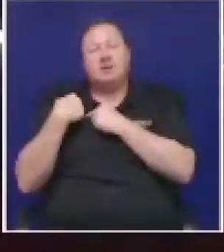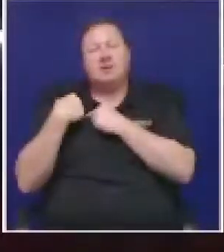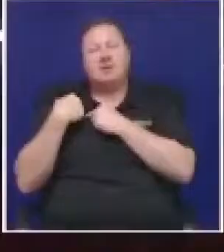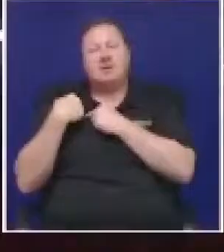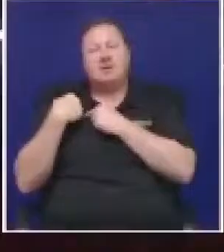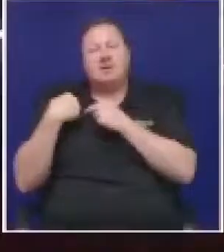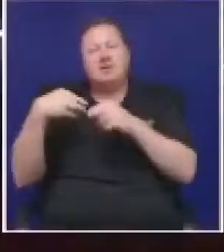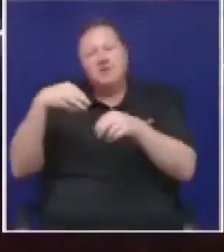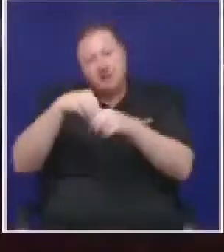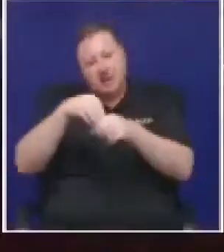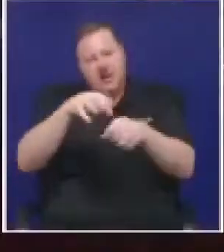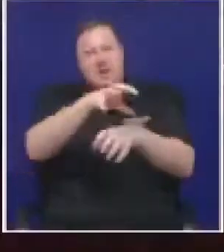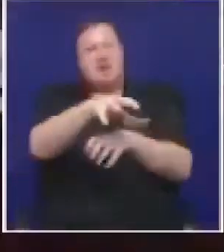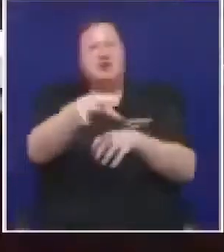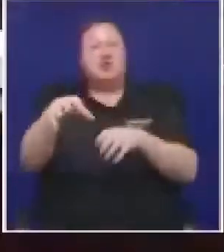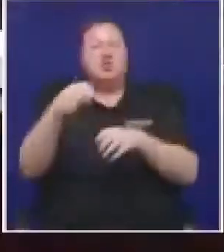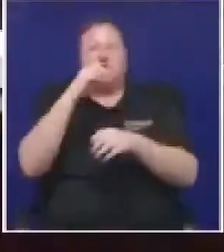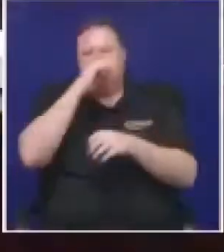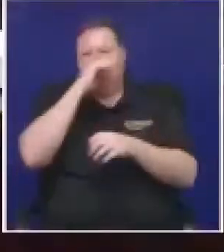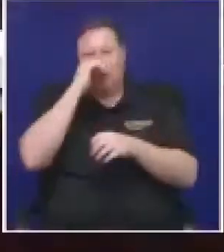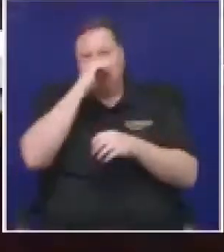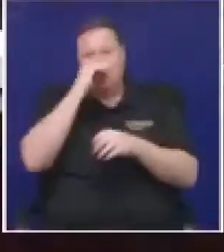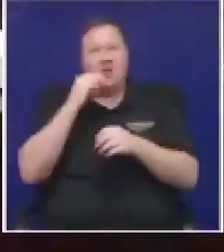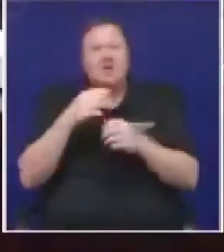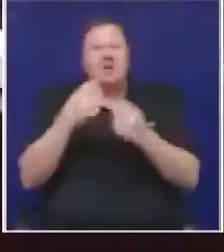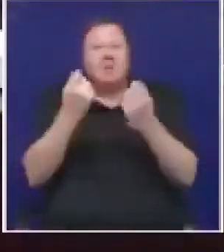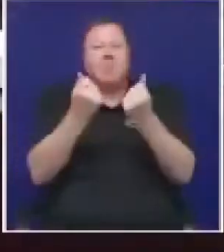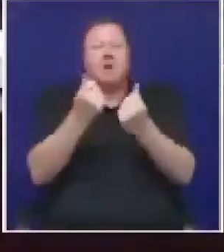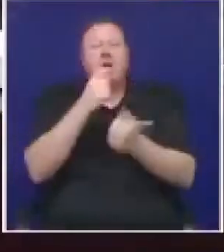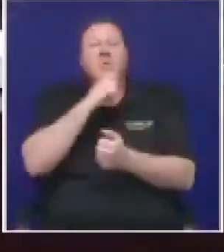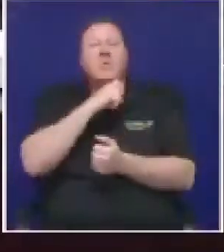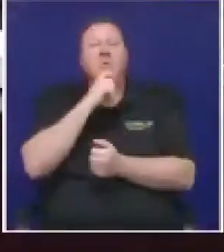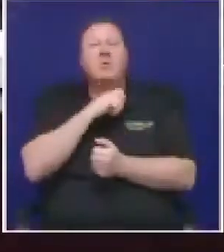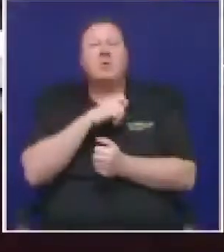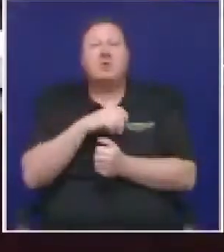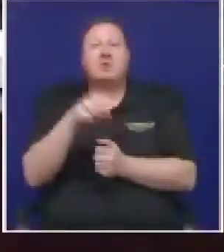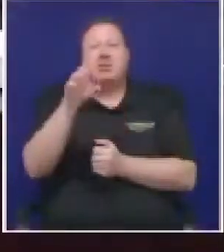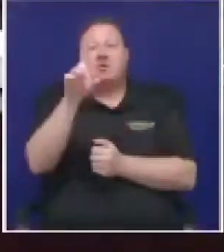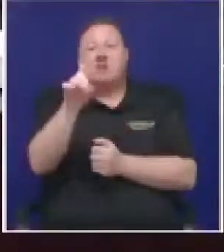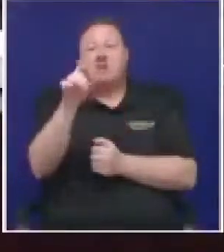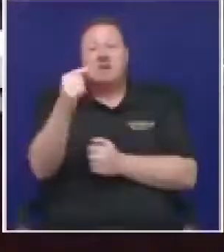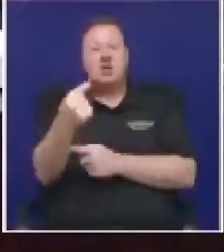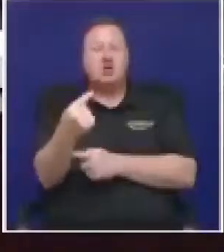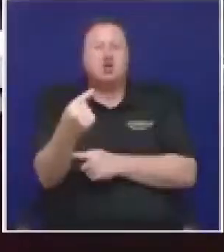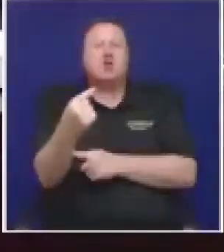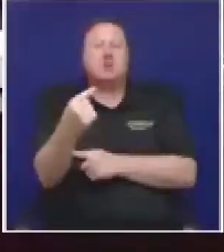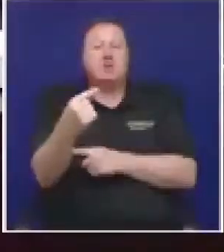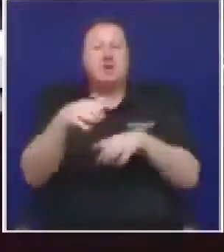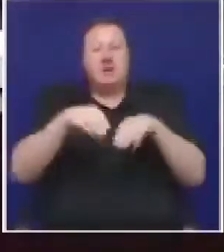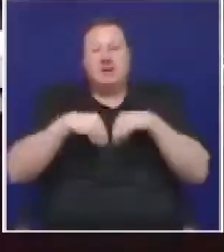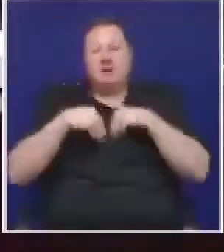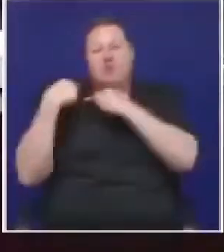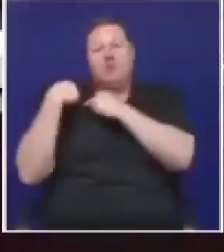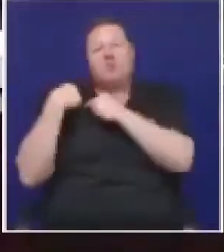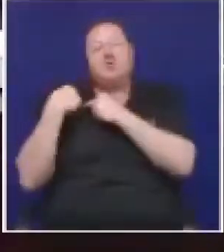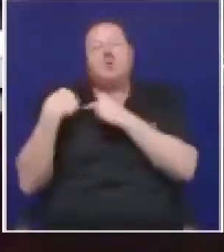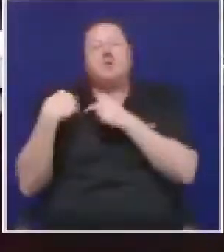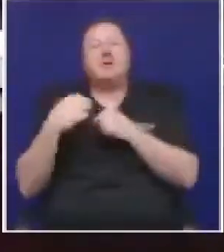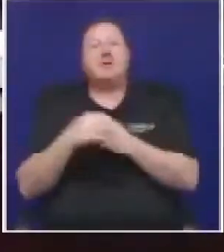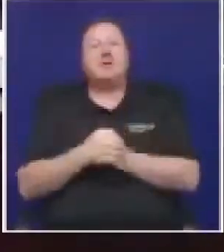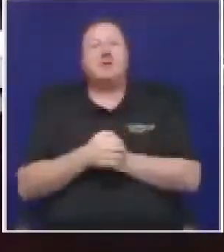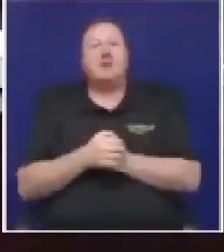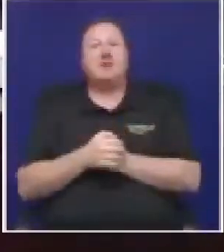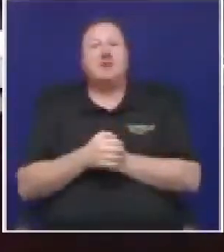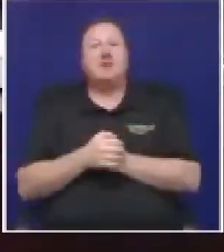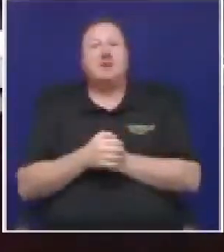the institutions. When money has to be used, the DG takes responsibility with